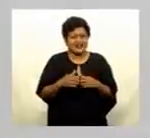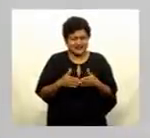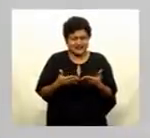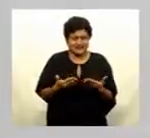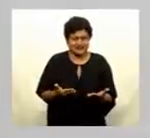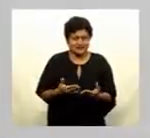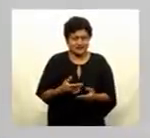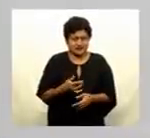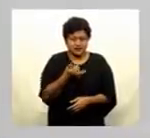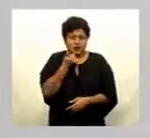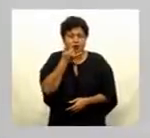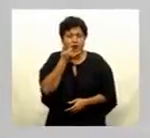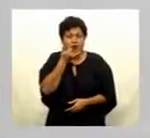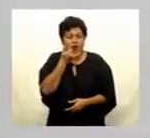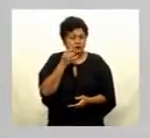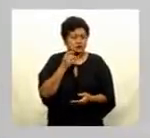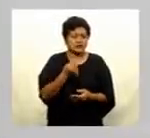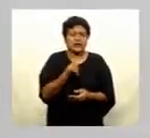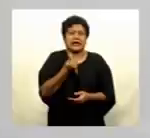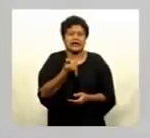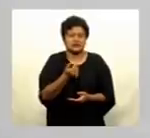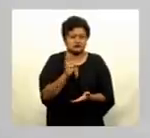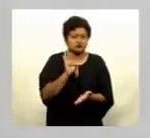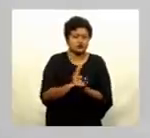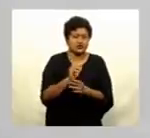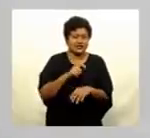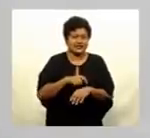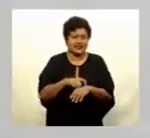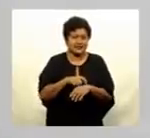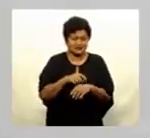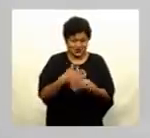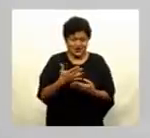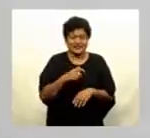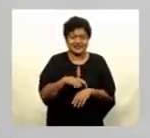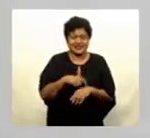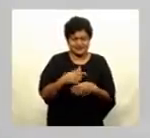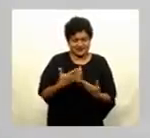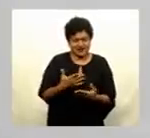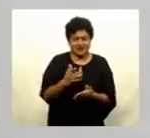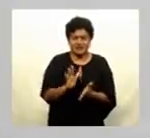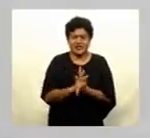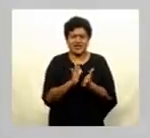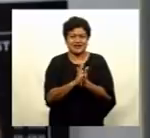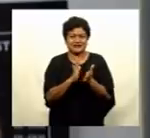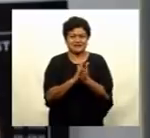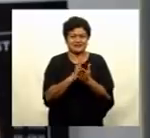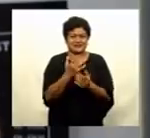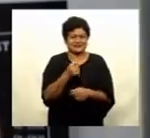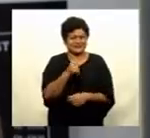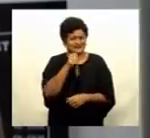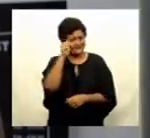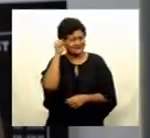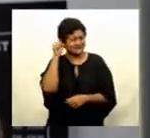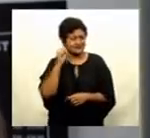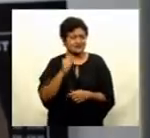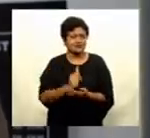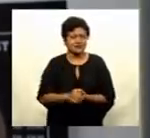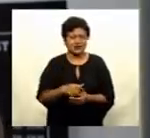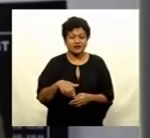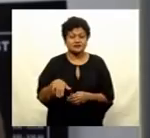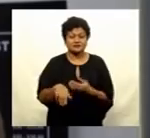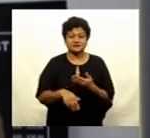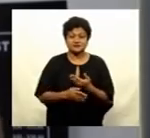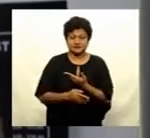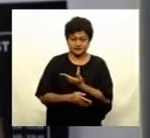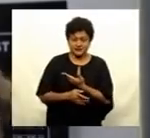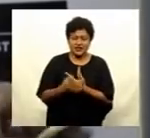call in earlier and book a time that was available. So I managed to get this time and I'm quite happy with what I've seen so far. These barbershops have been given